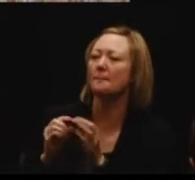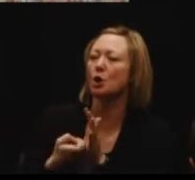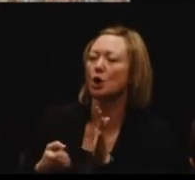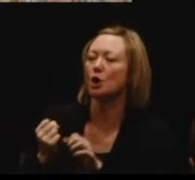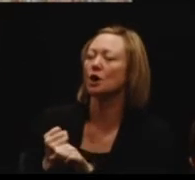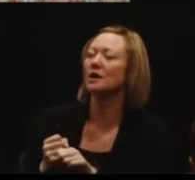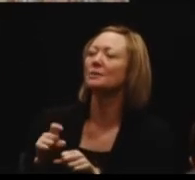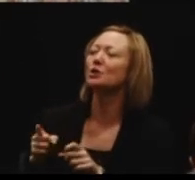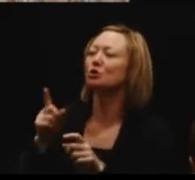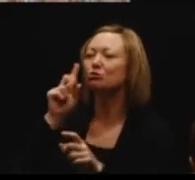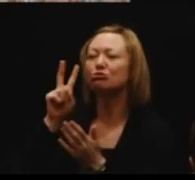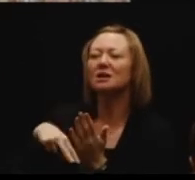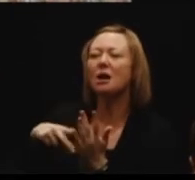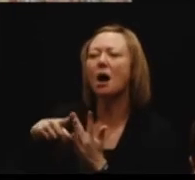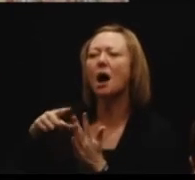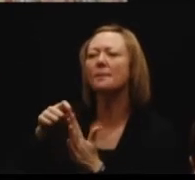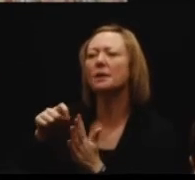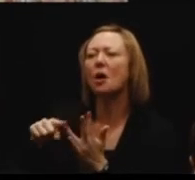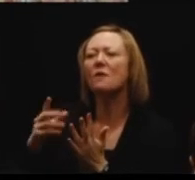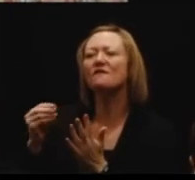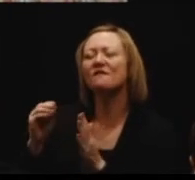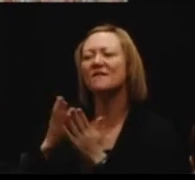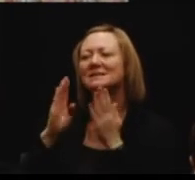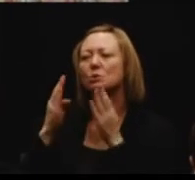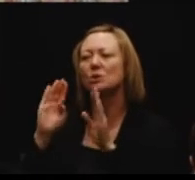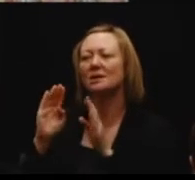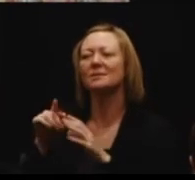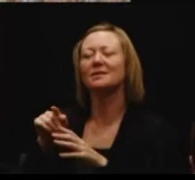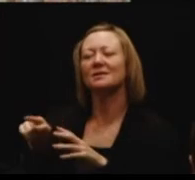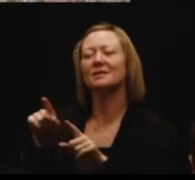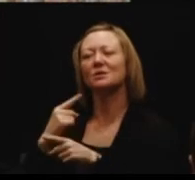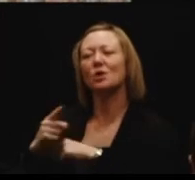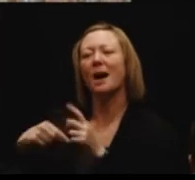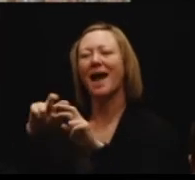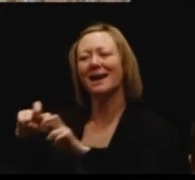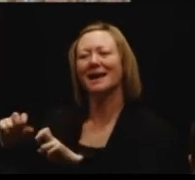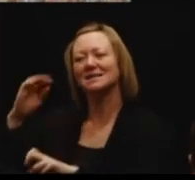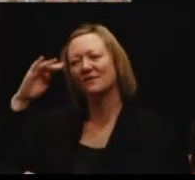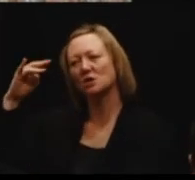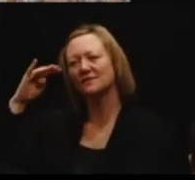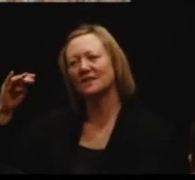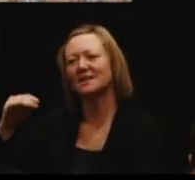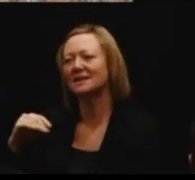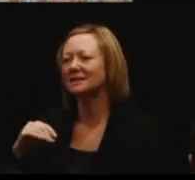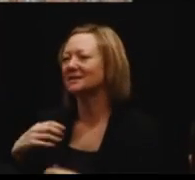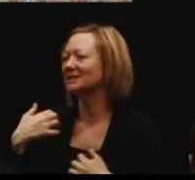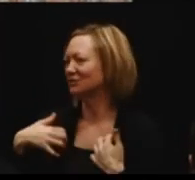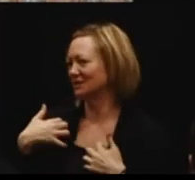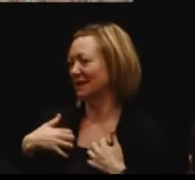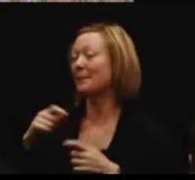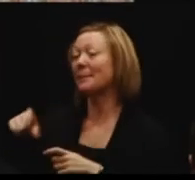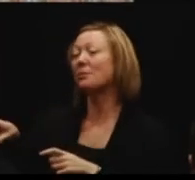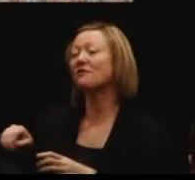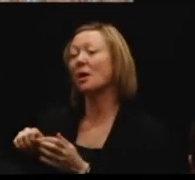hack away as a philosophy, and it was actually something I liked about the documentation. We find that often the people coming out of institutions